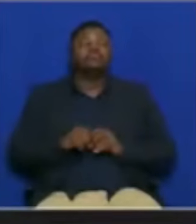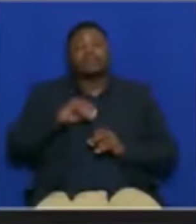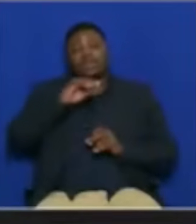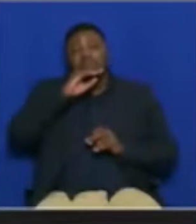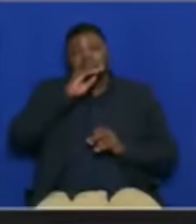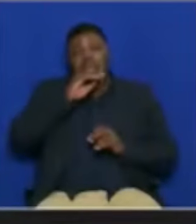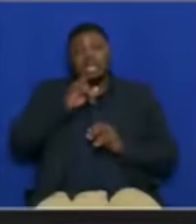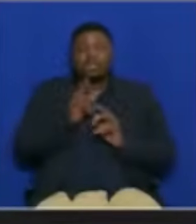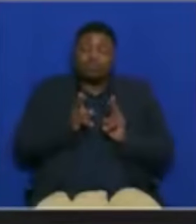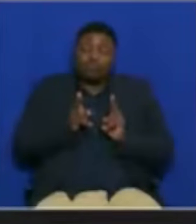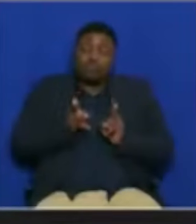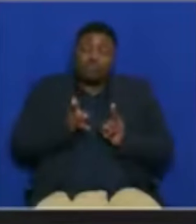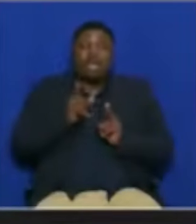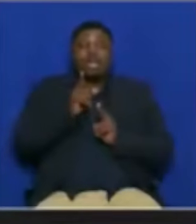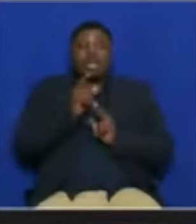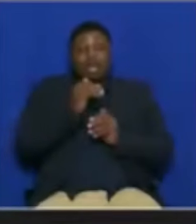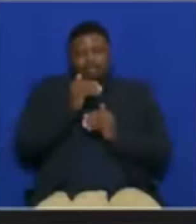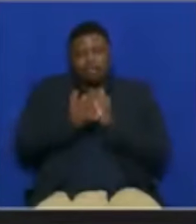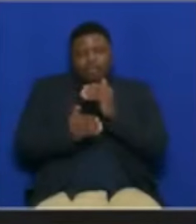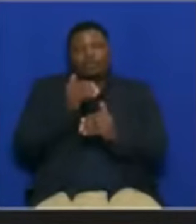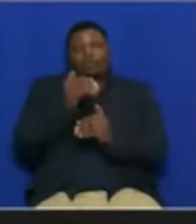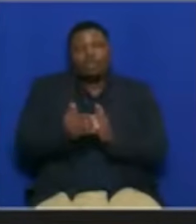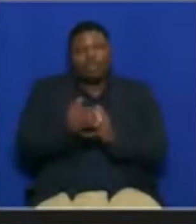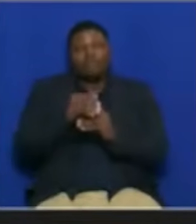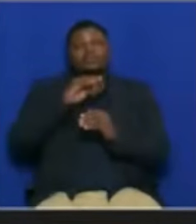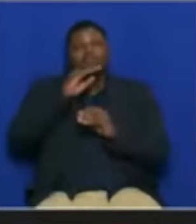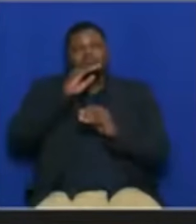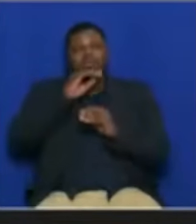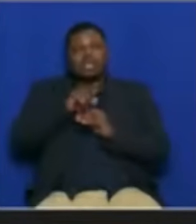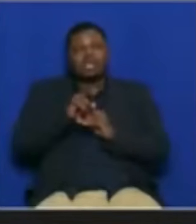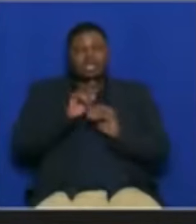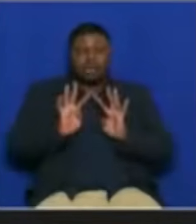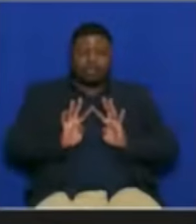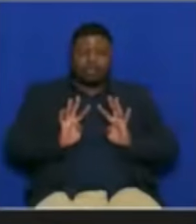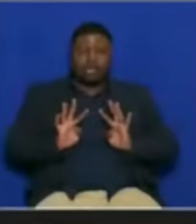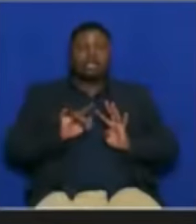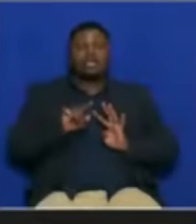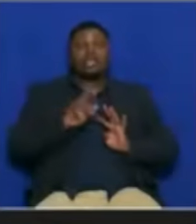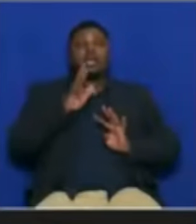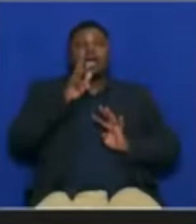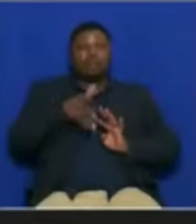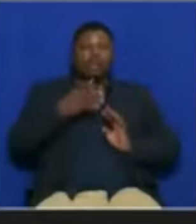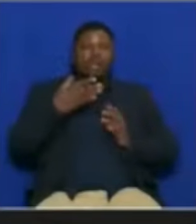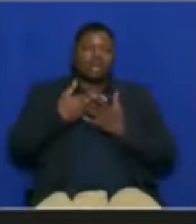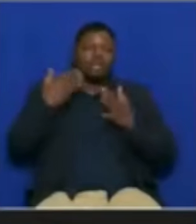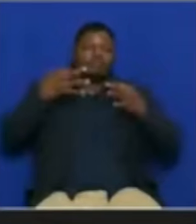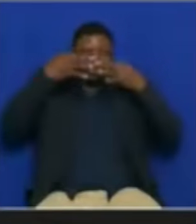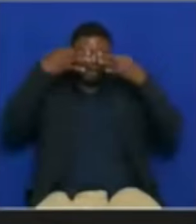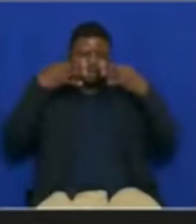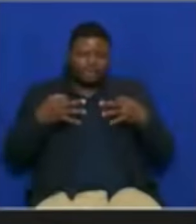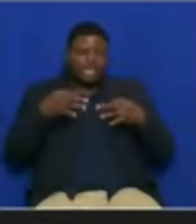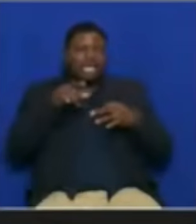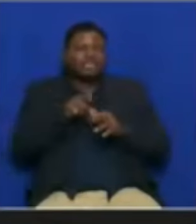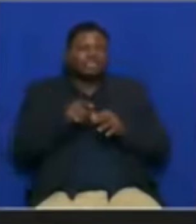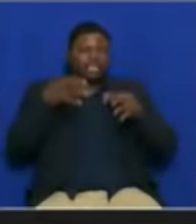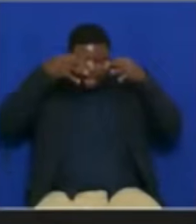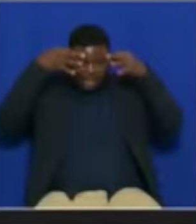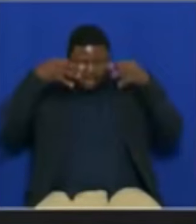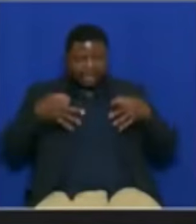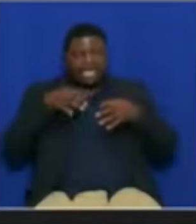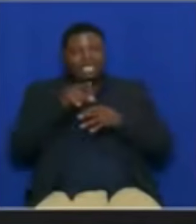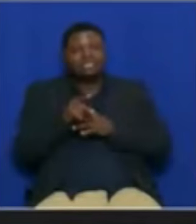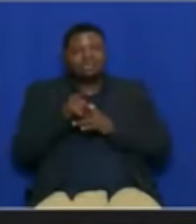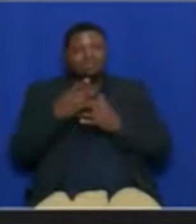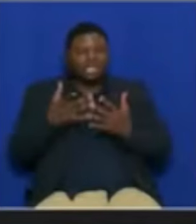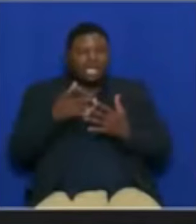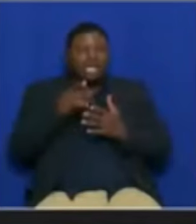put to some authority who decides whether or not the proposed panel is approved or not. That's correct. And the